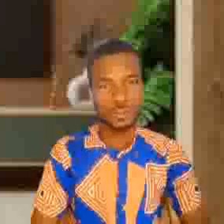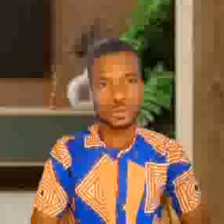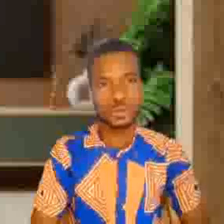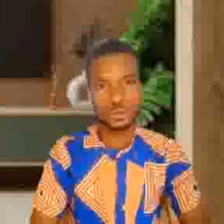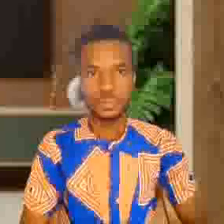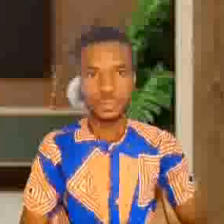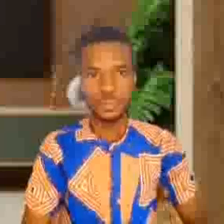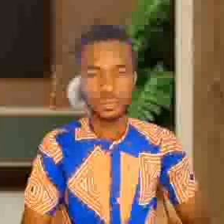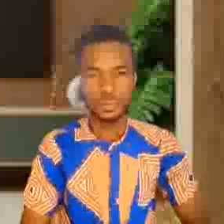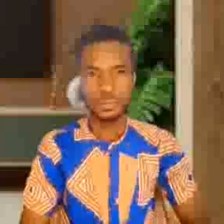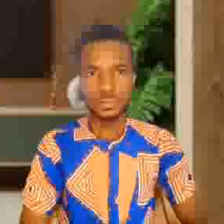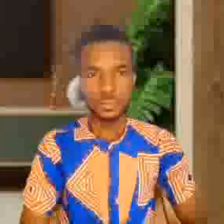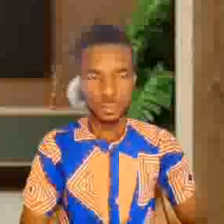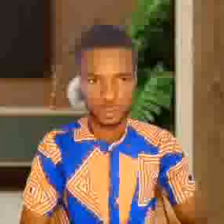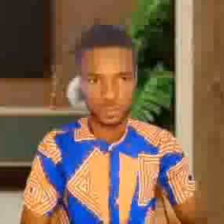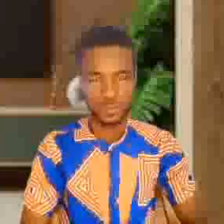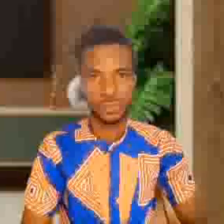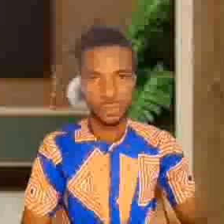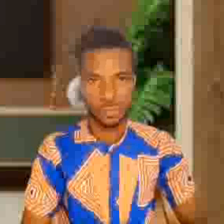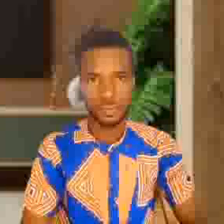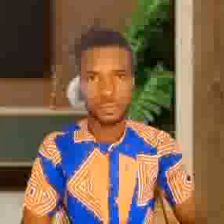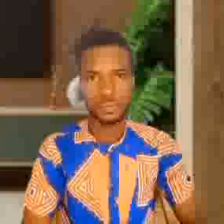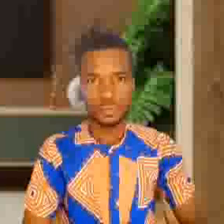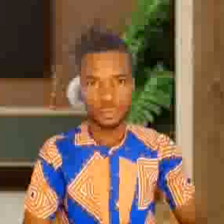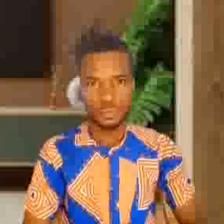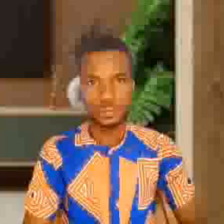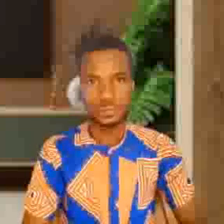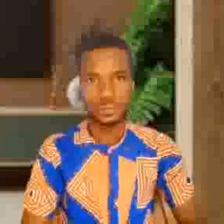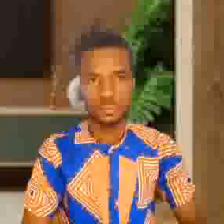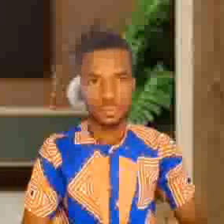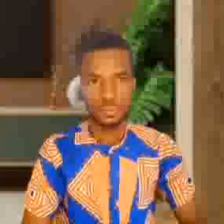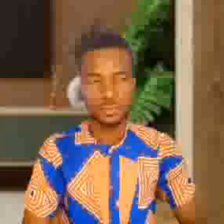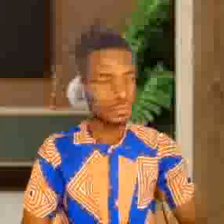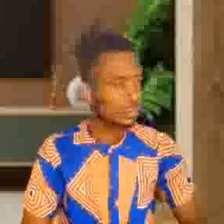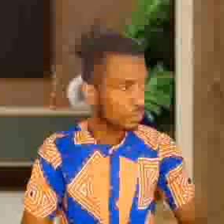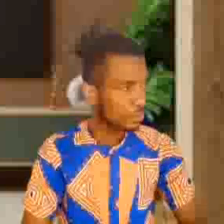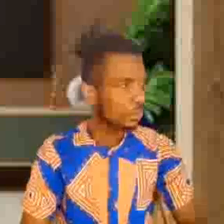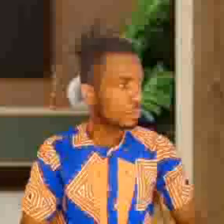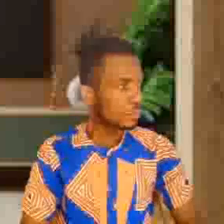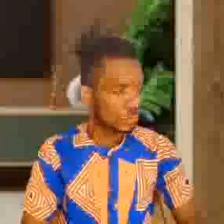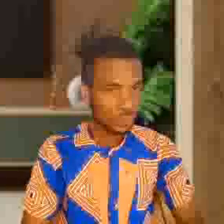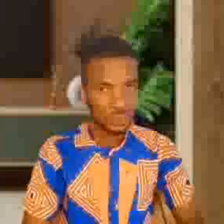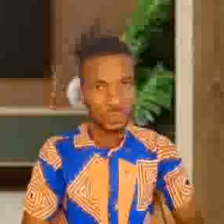in the bank account, and it is daily. Say, hey, money did this thing,